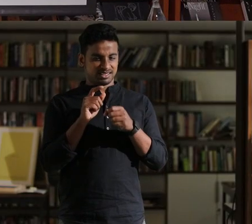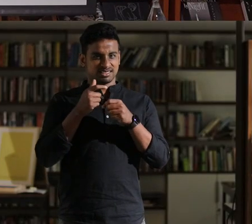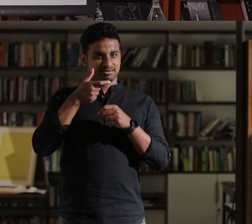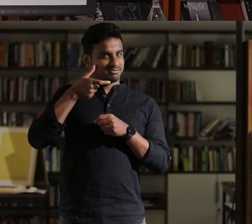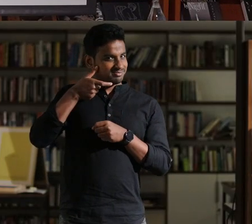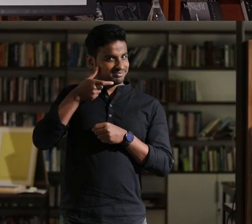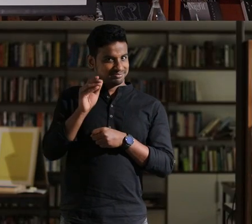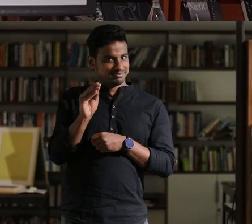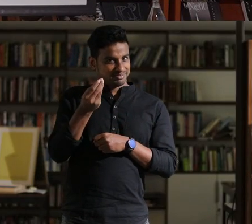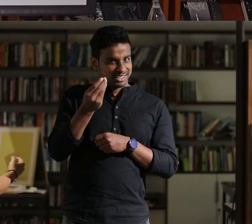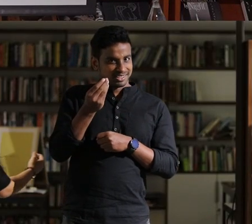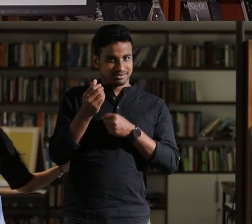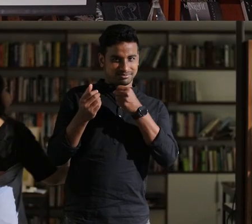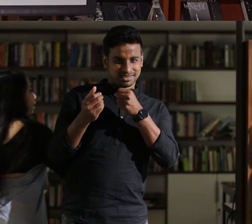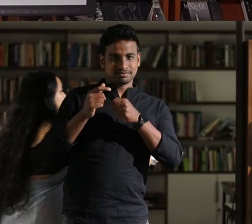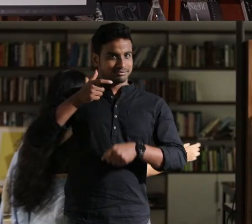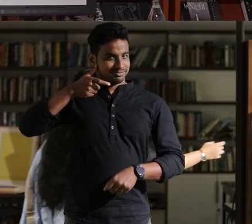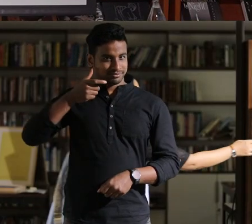Hello.